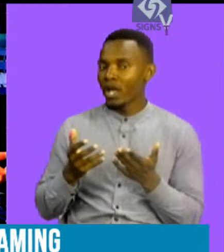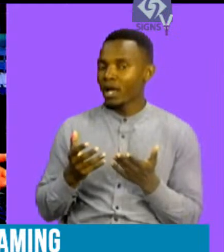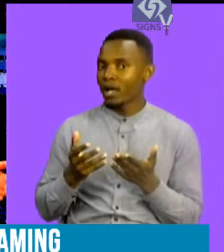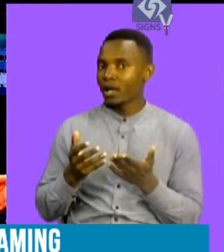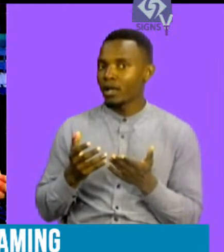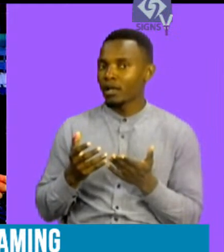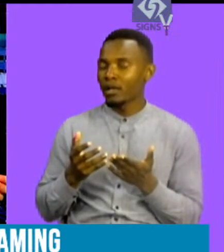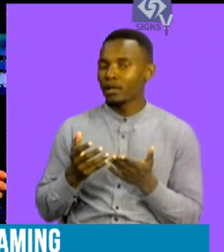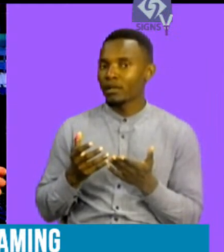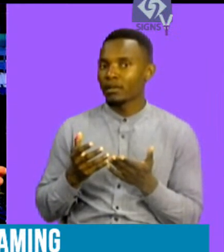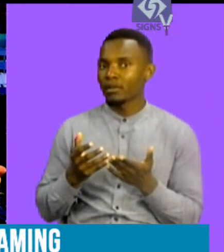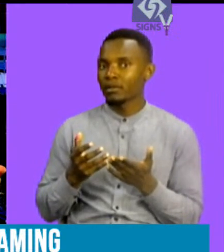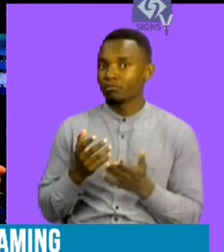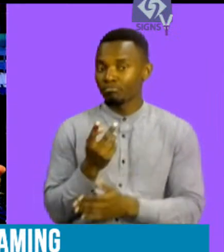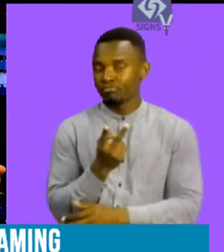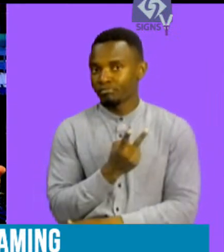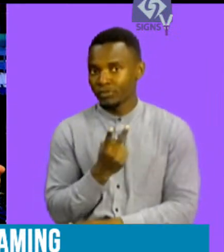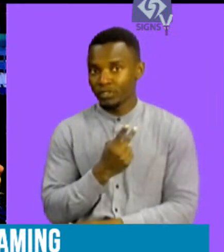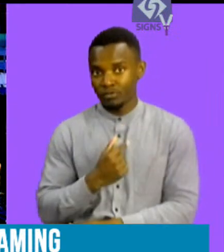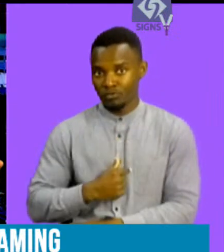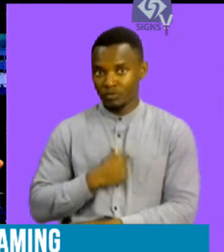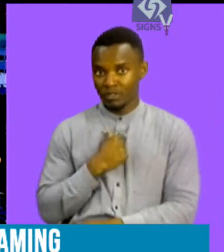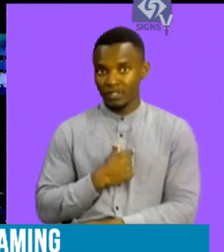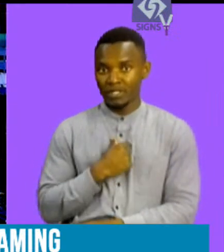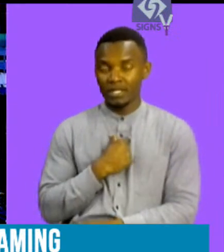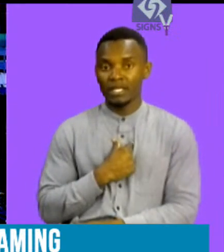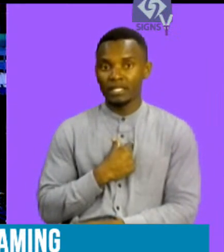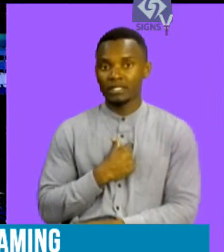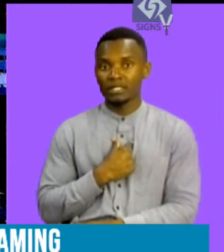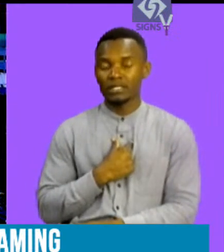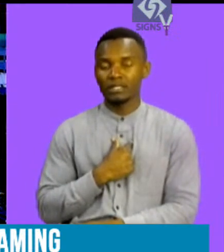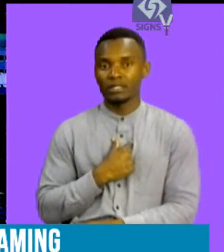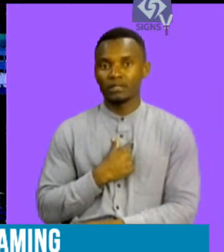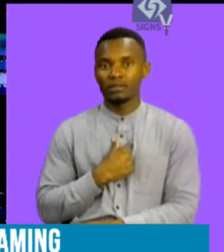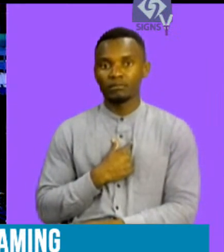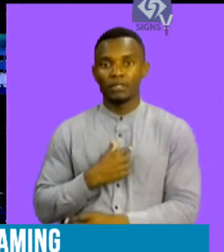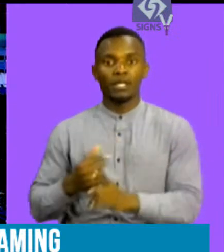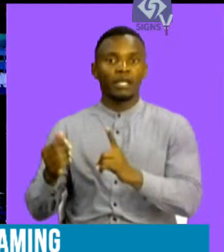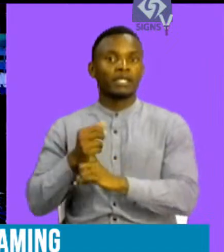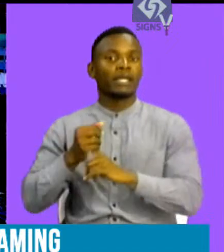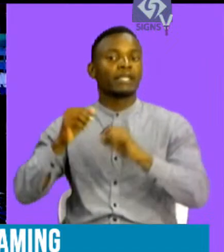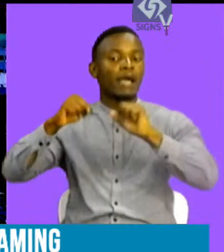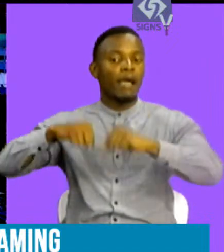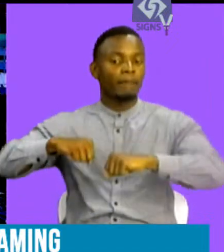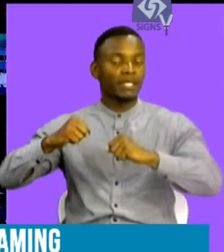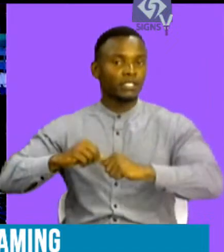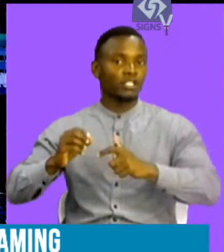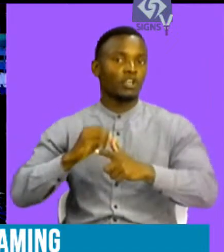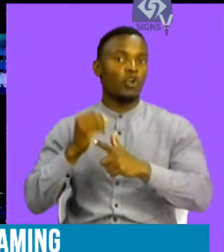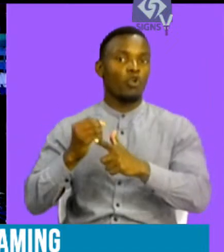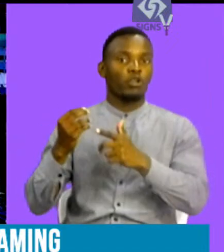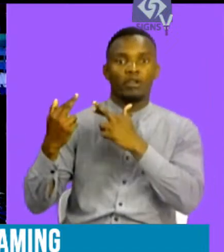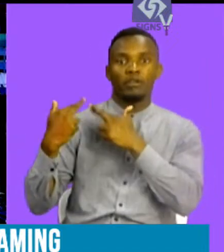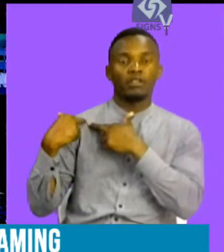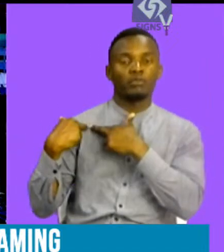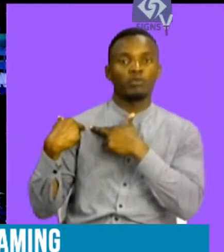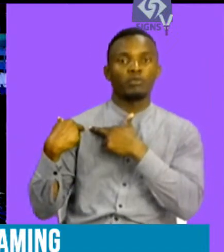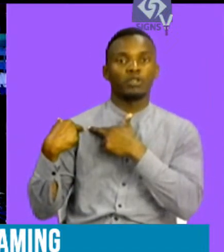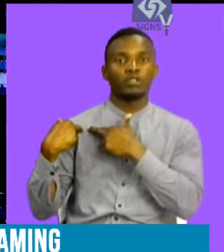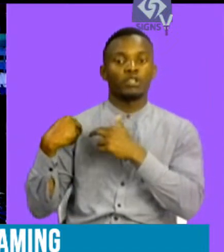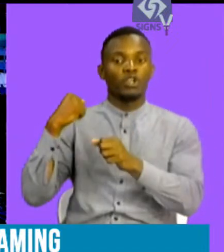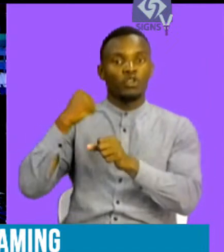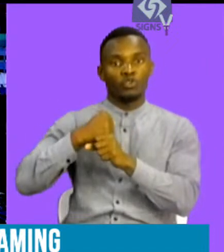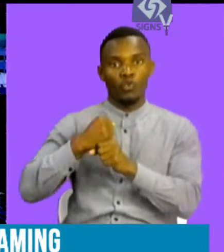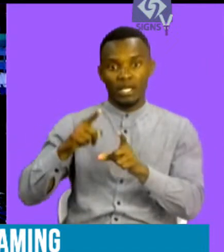the gentleman and the lady who are seated this morning here get the ability or the mandate to do